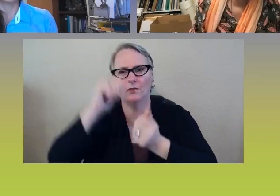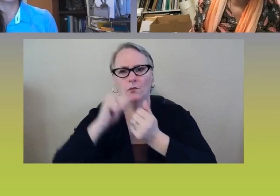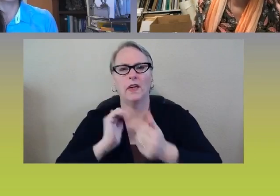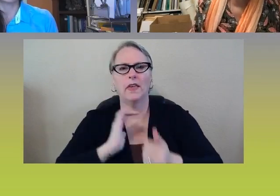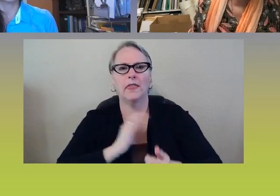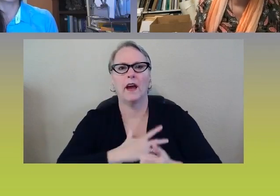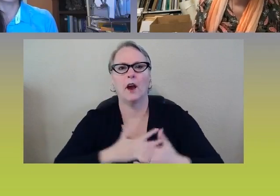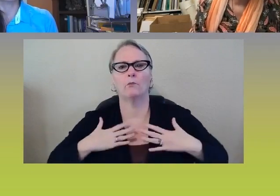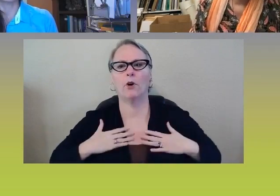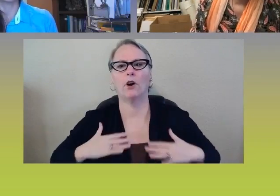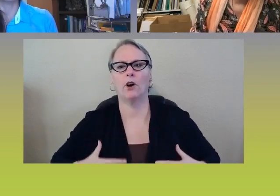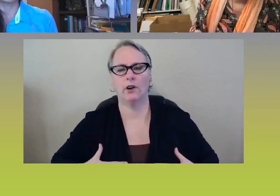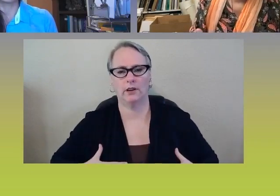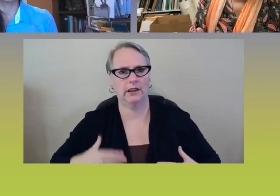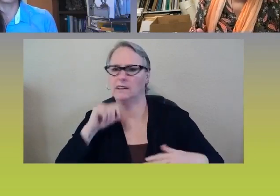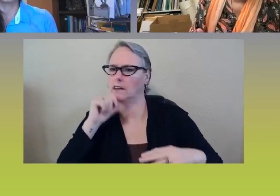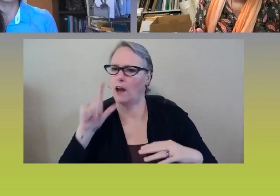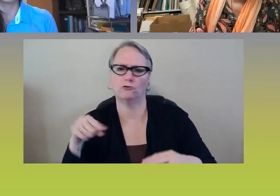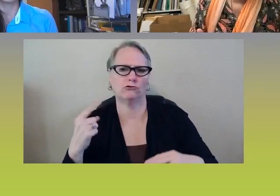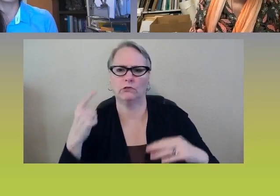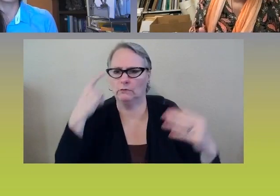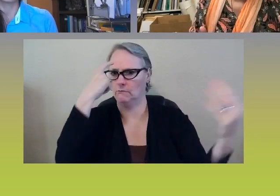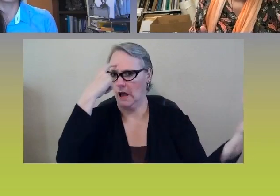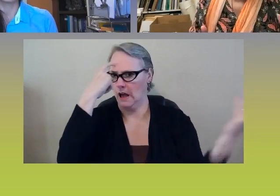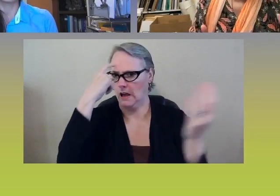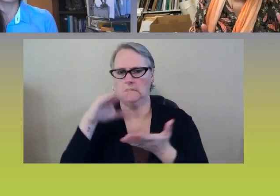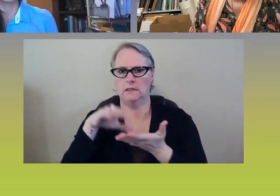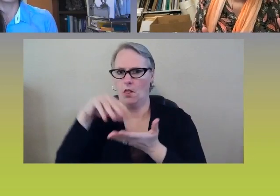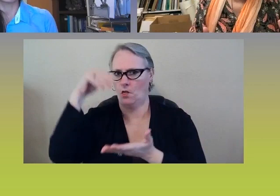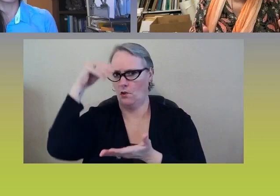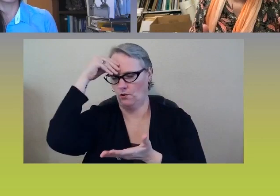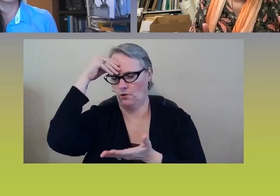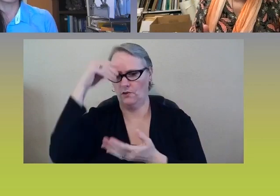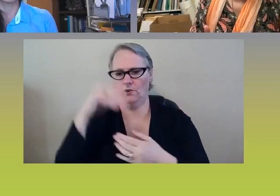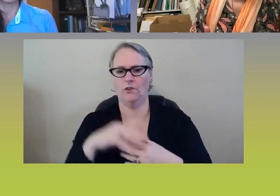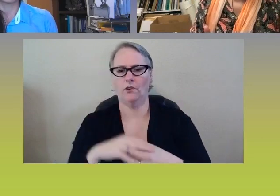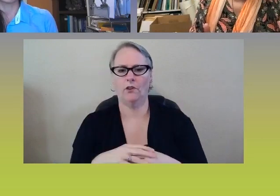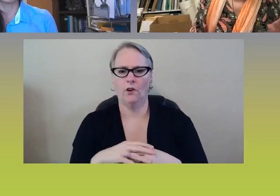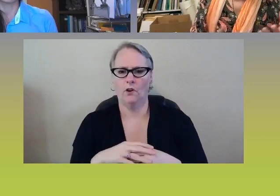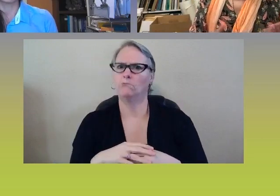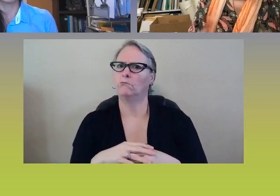our mind only, right? So there is a